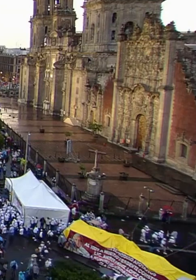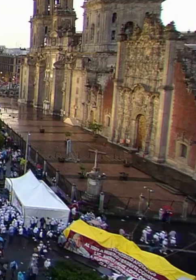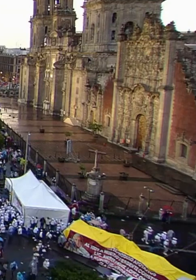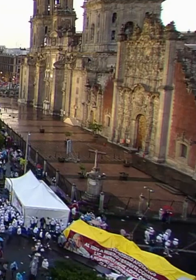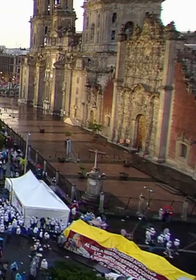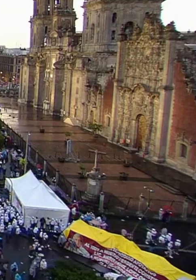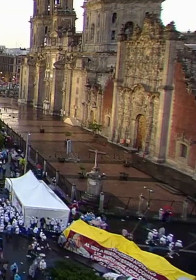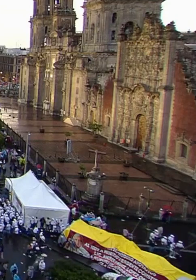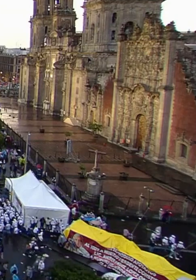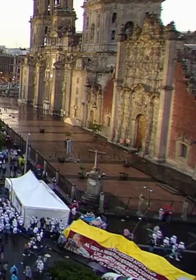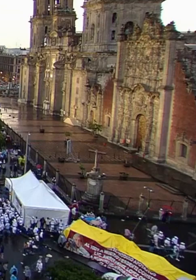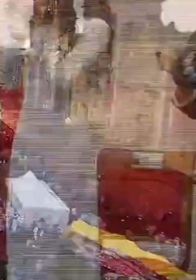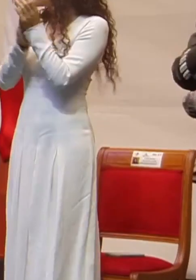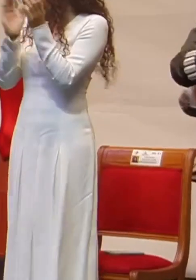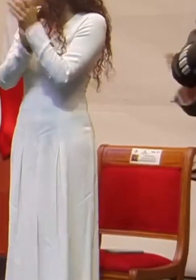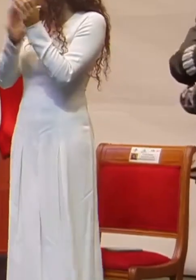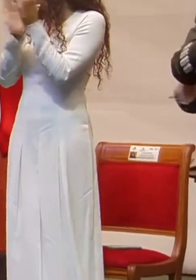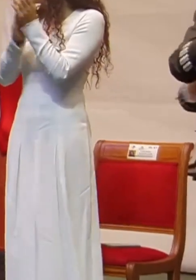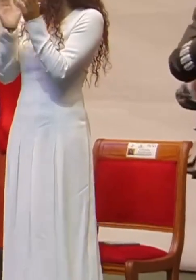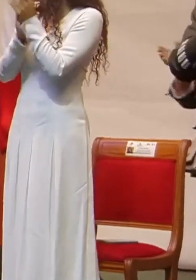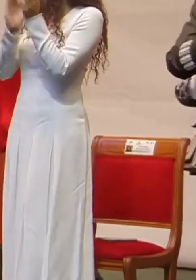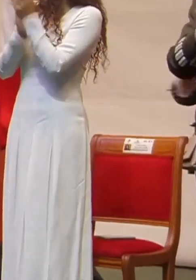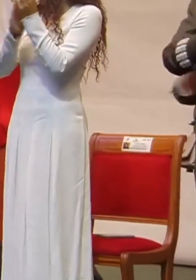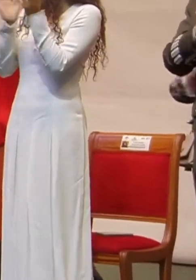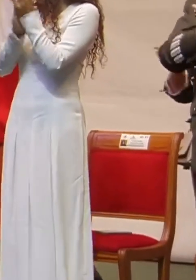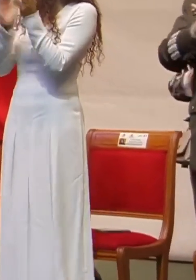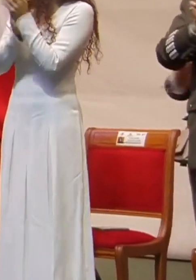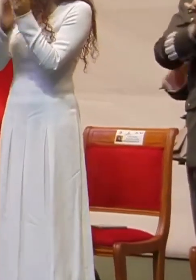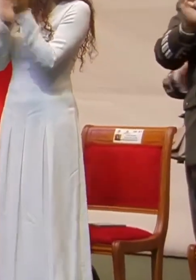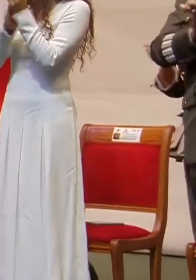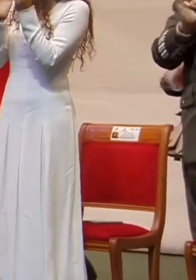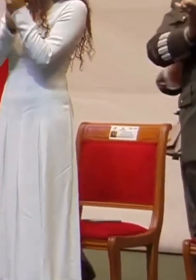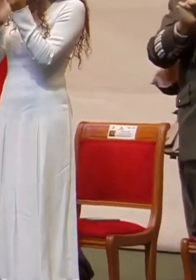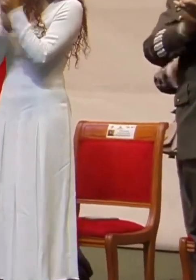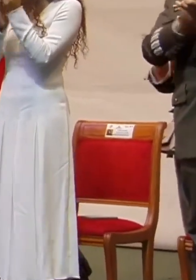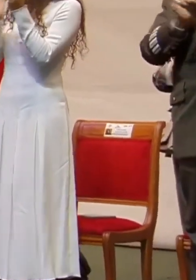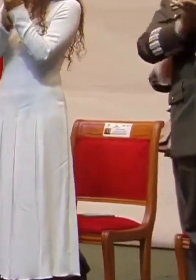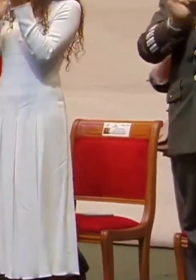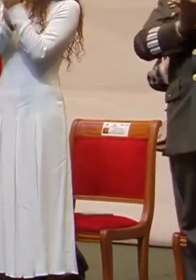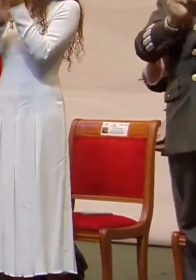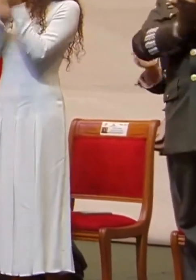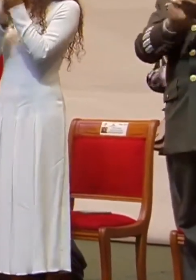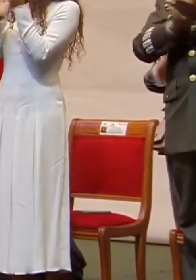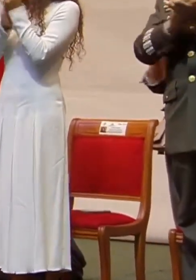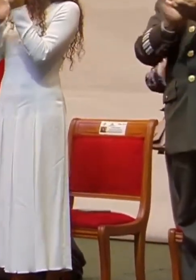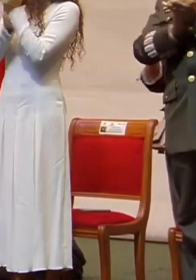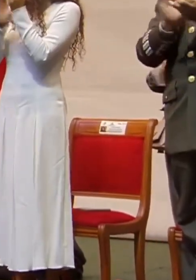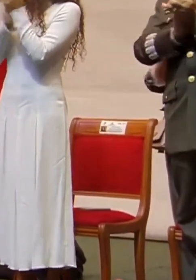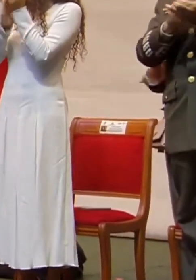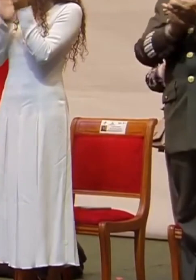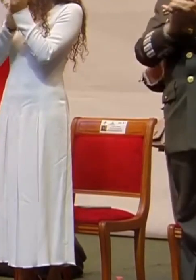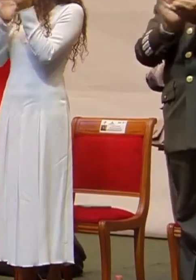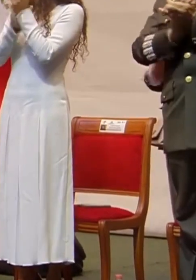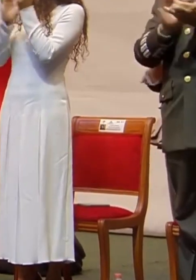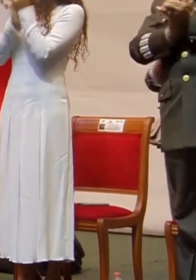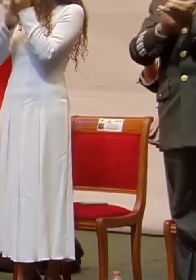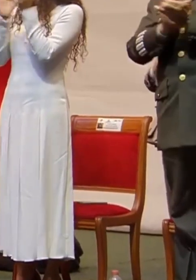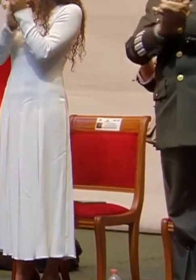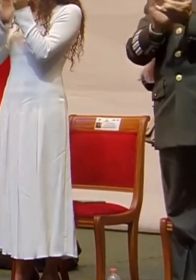and. You know, this happens on a regular basis because obviously his message is so